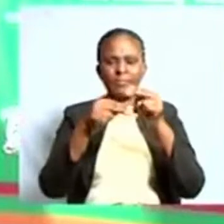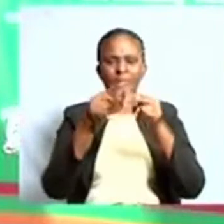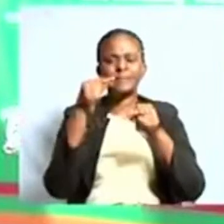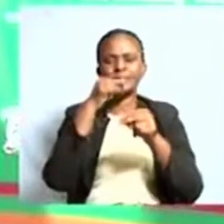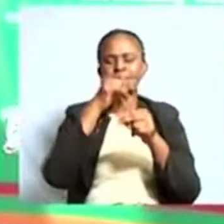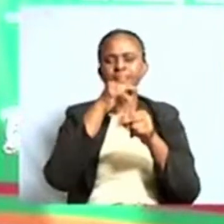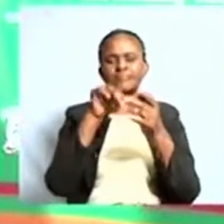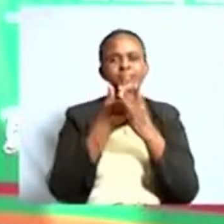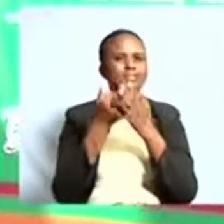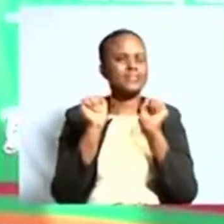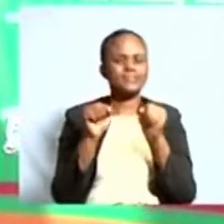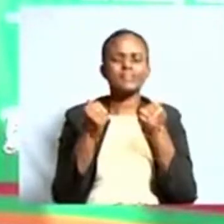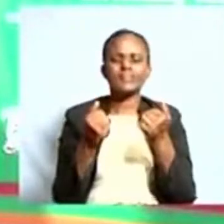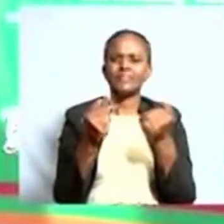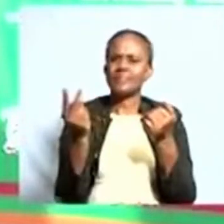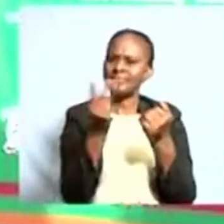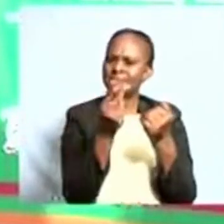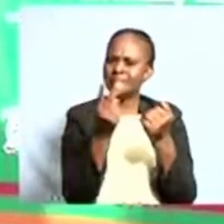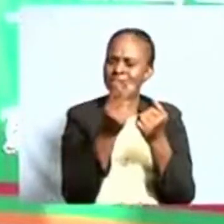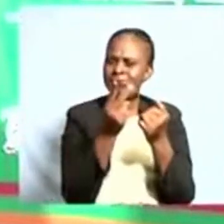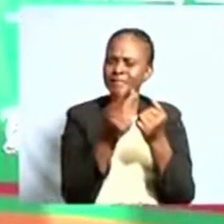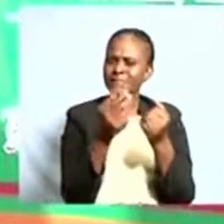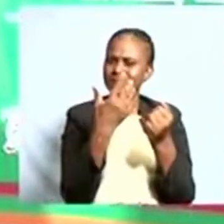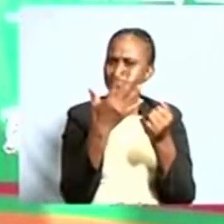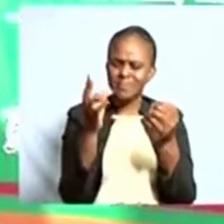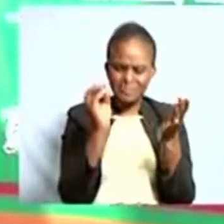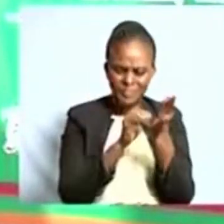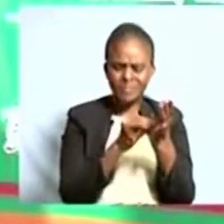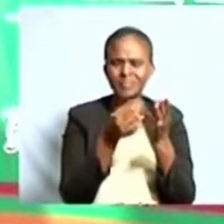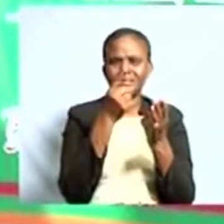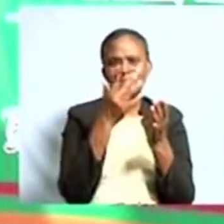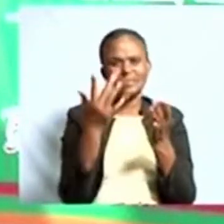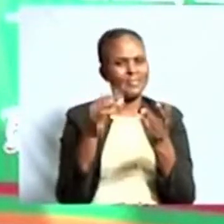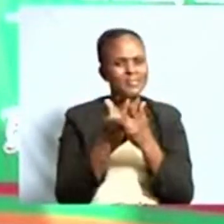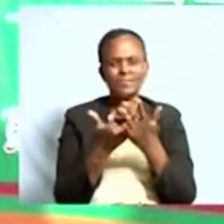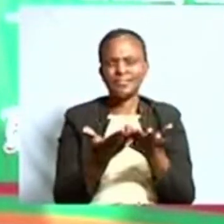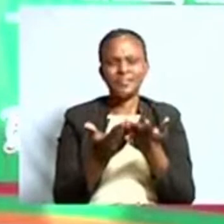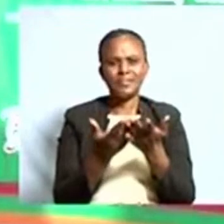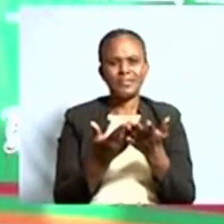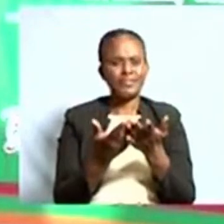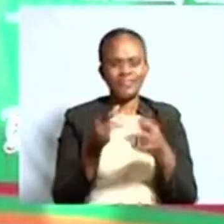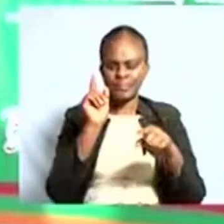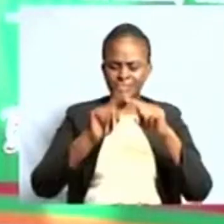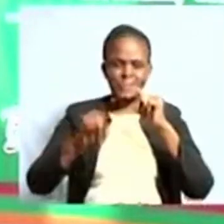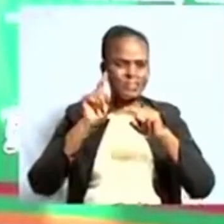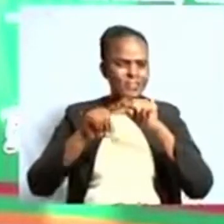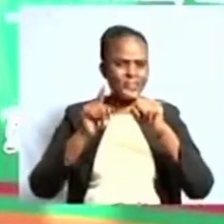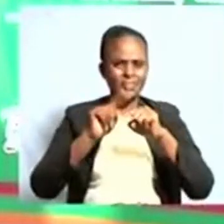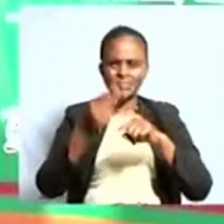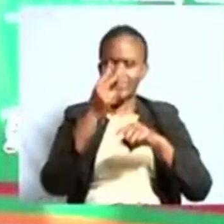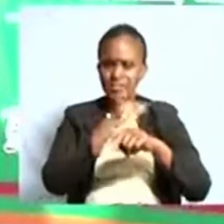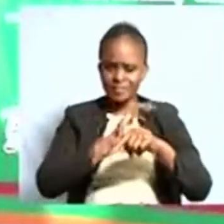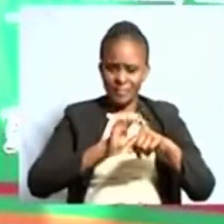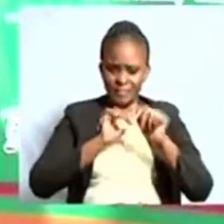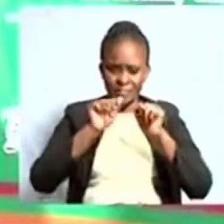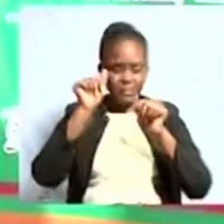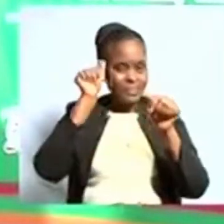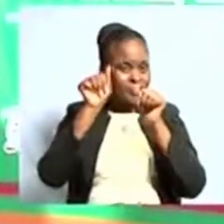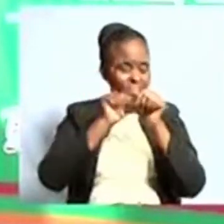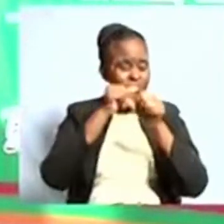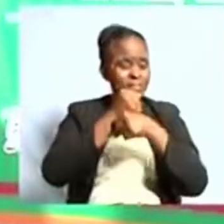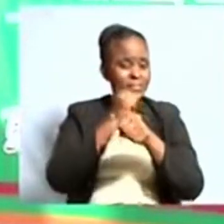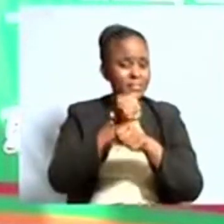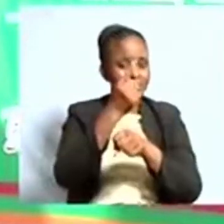How can two brands be on one product? There's no way where two companies can agree to say, let's make one